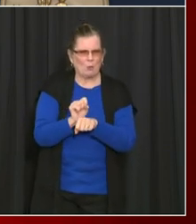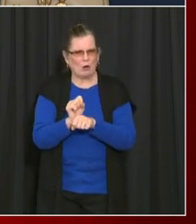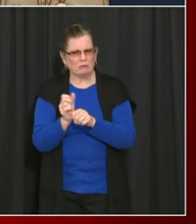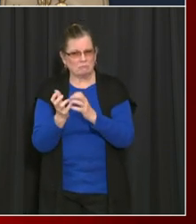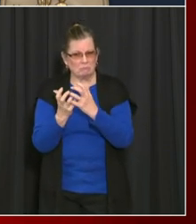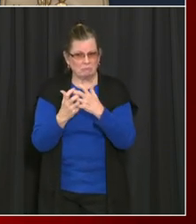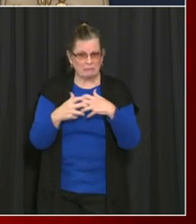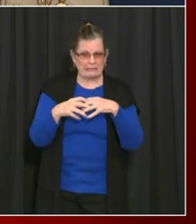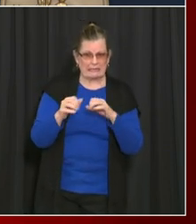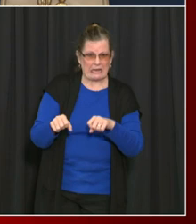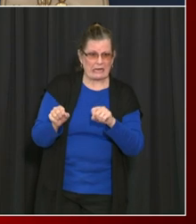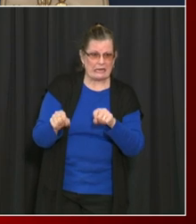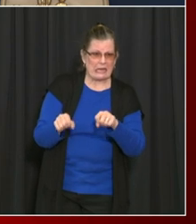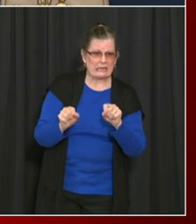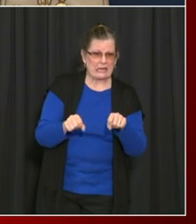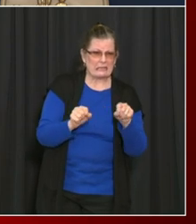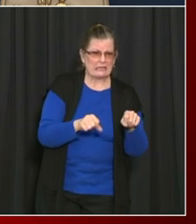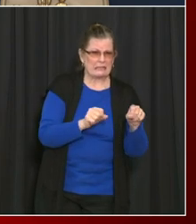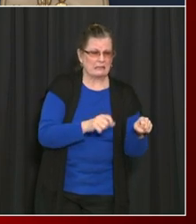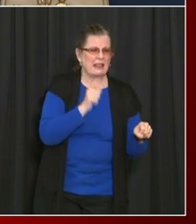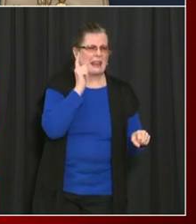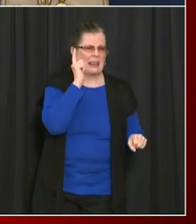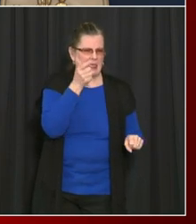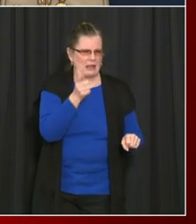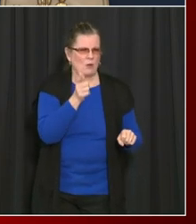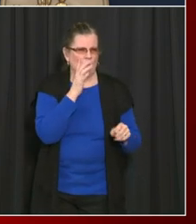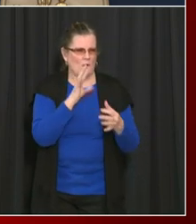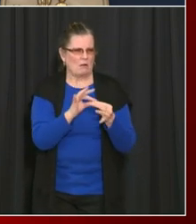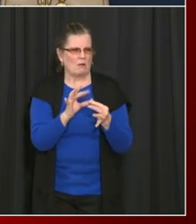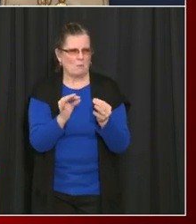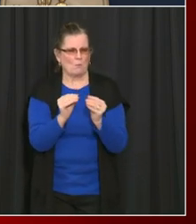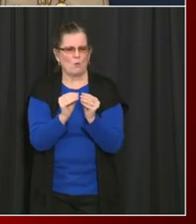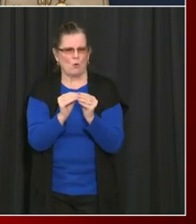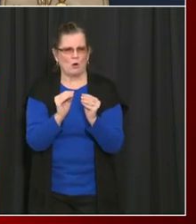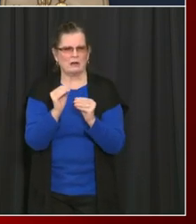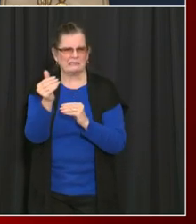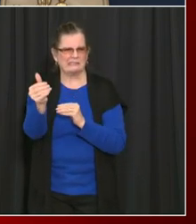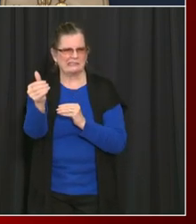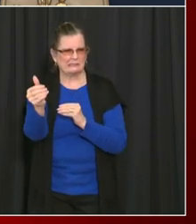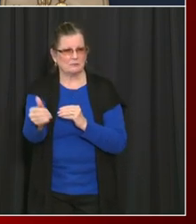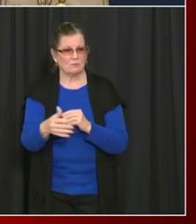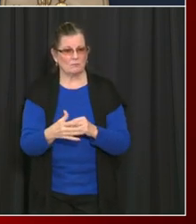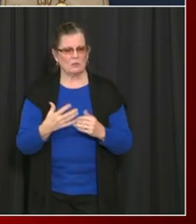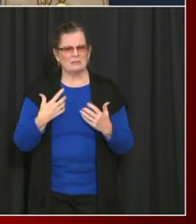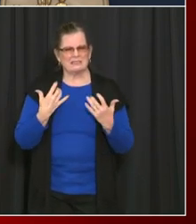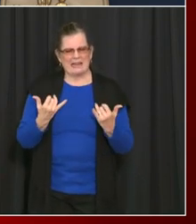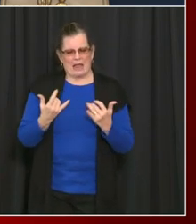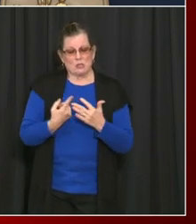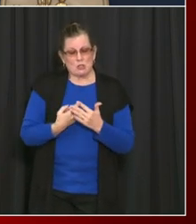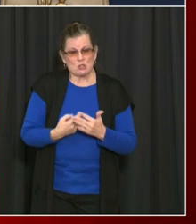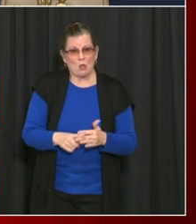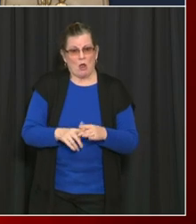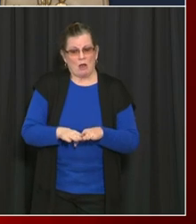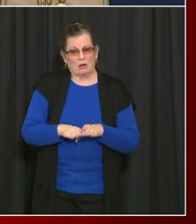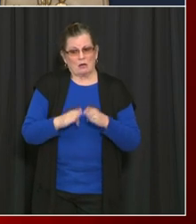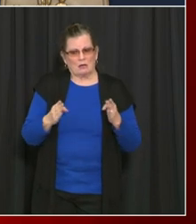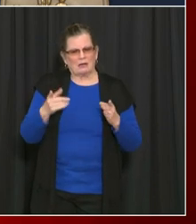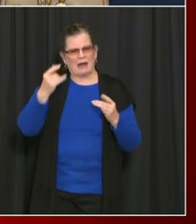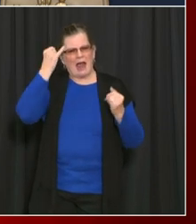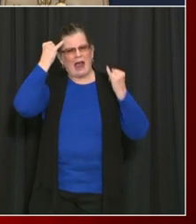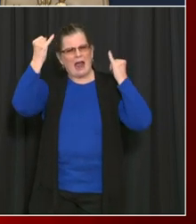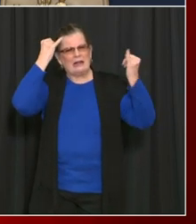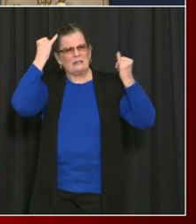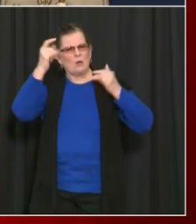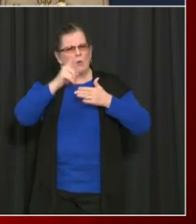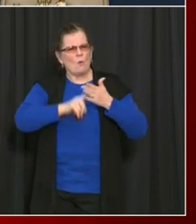possible, and I will share more about that in a moment. But we're launching a process to reimagine sidewalks, roads,